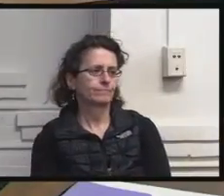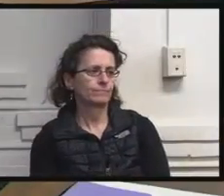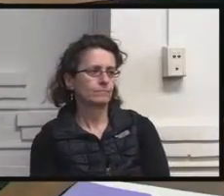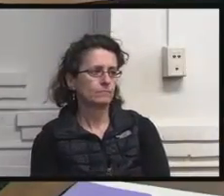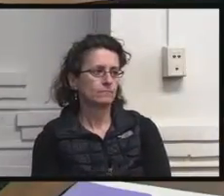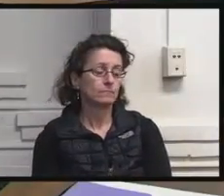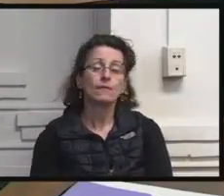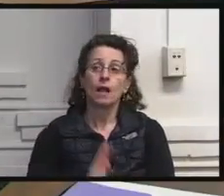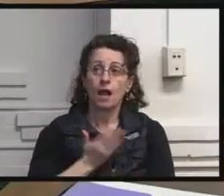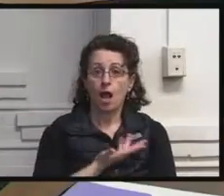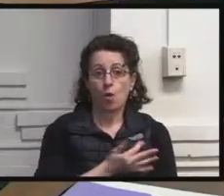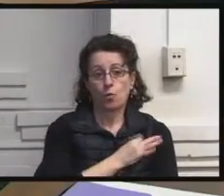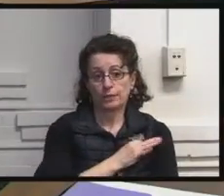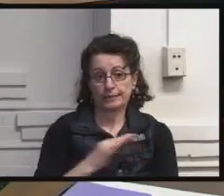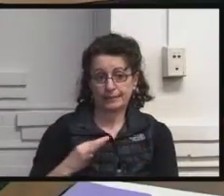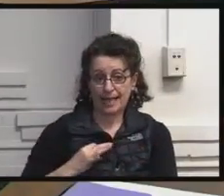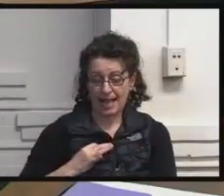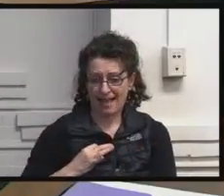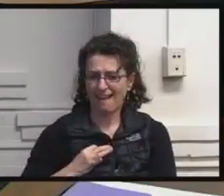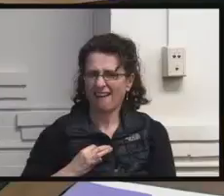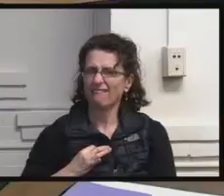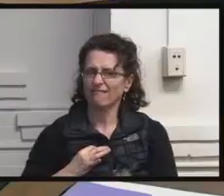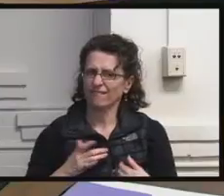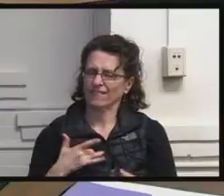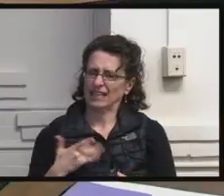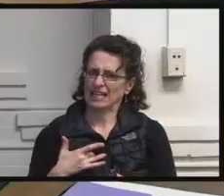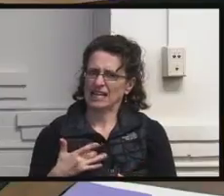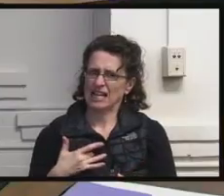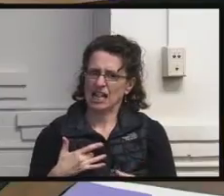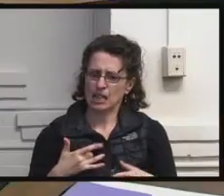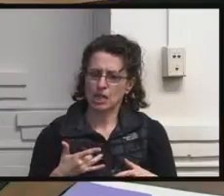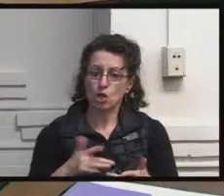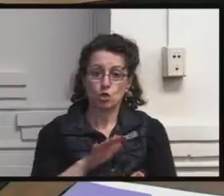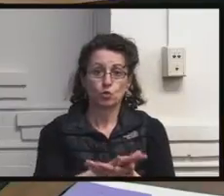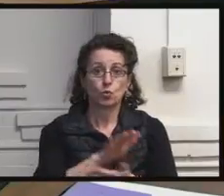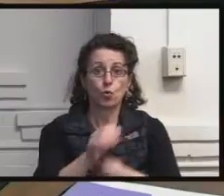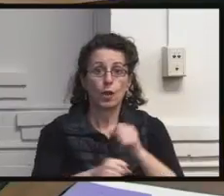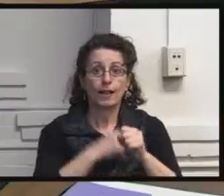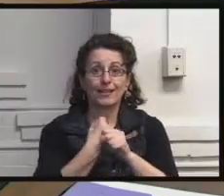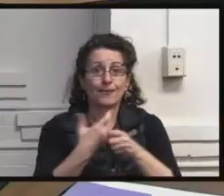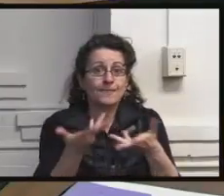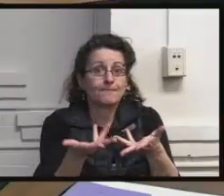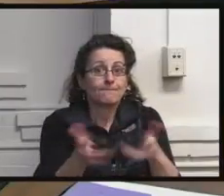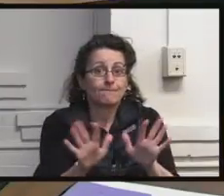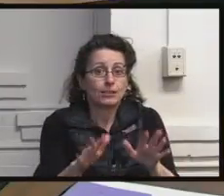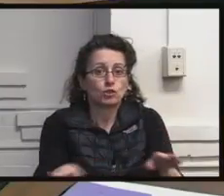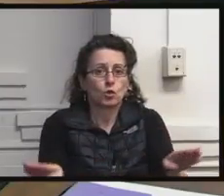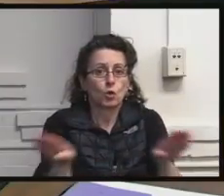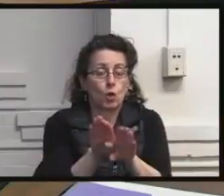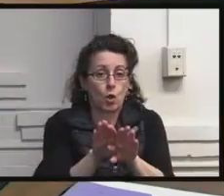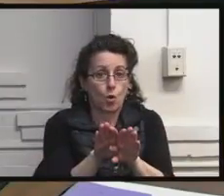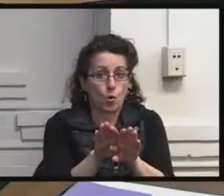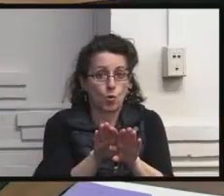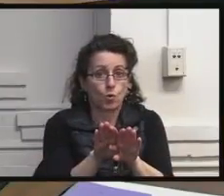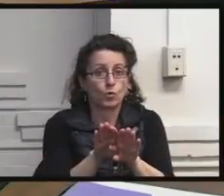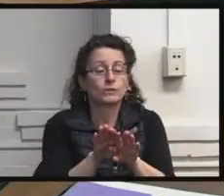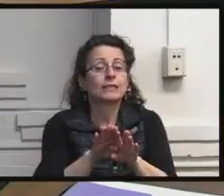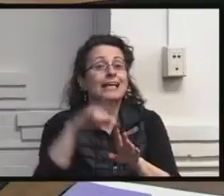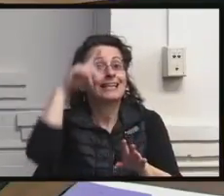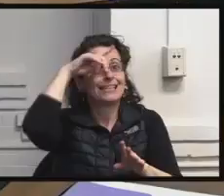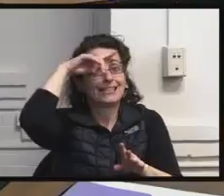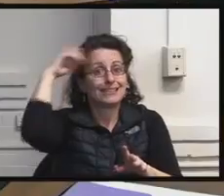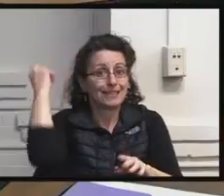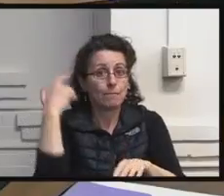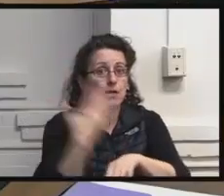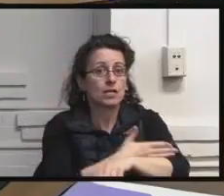staff opinion that closing immediately after the end of the school year and then continuing on with the construction through the middle of the